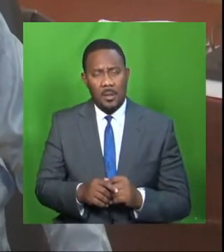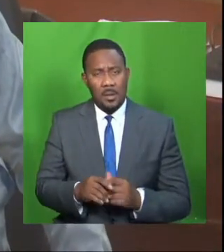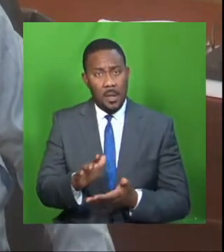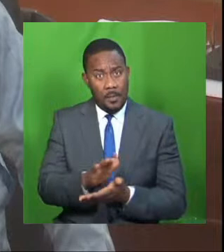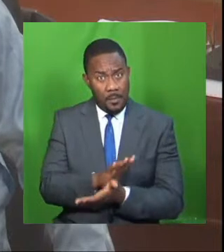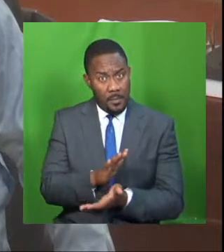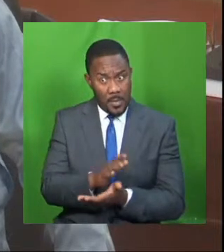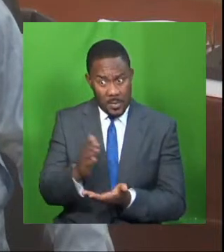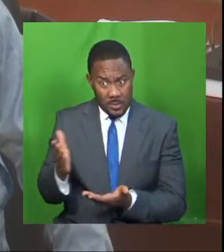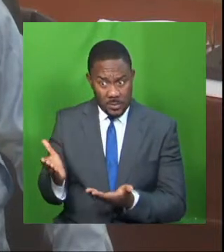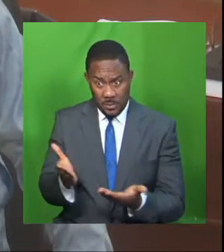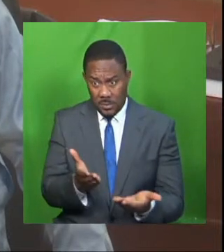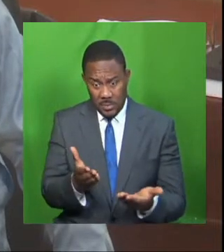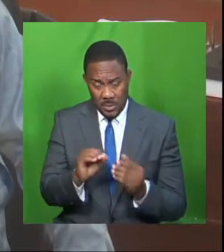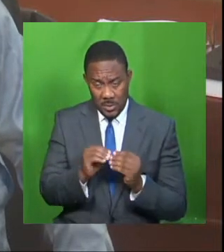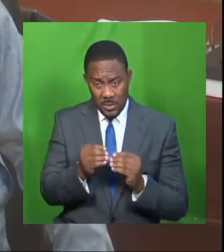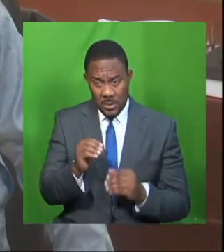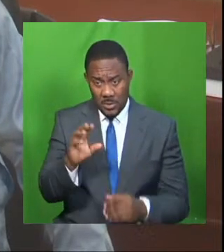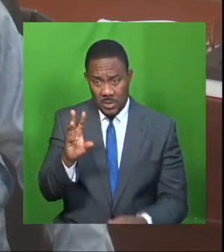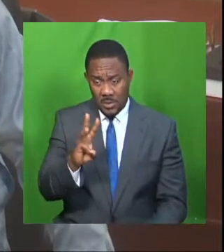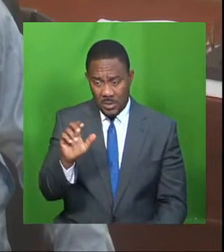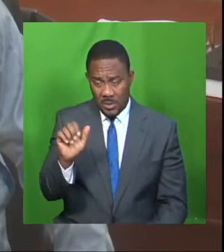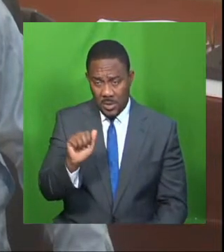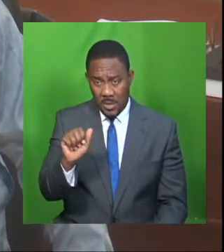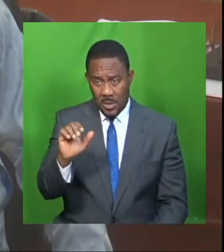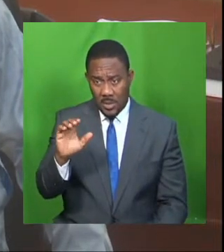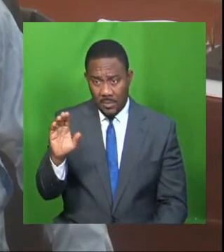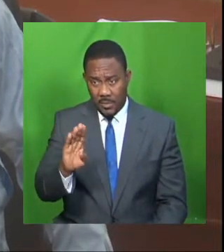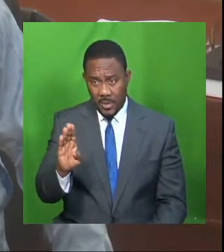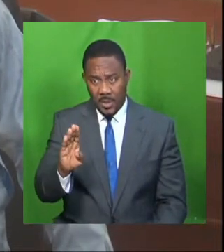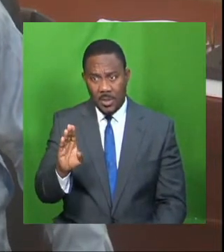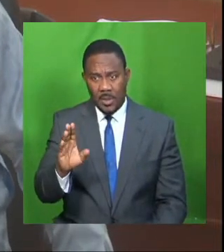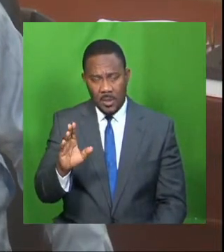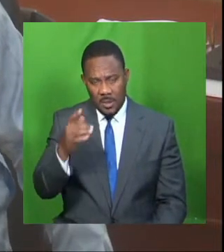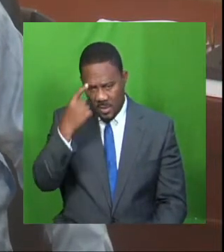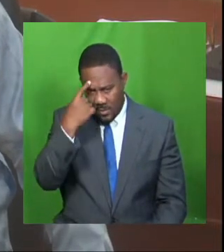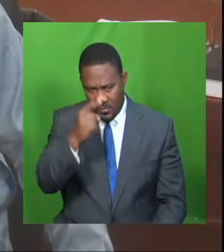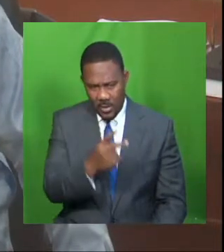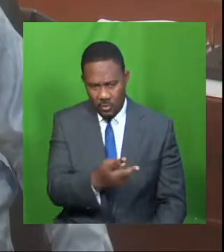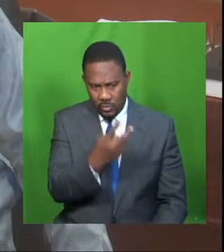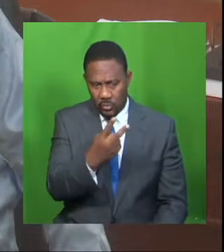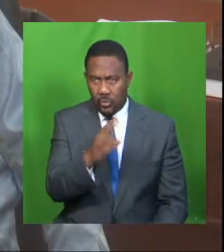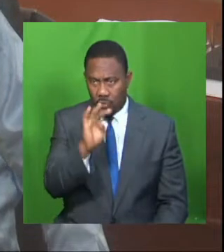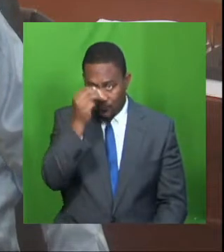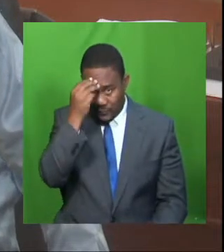date. Deputy Minister, which item?